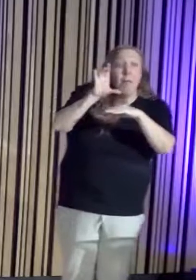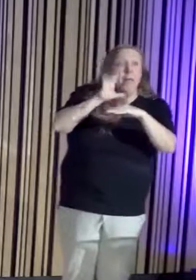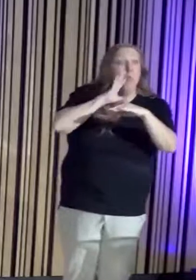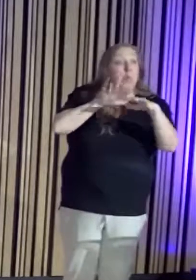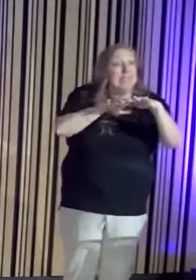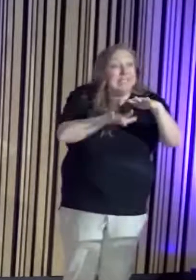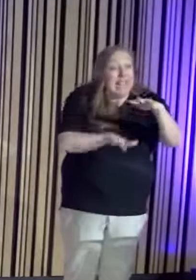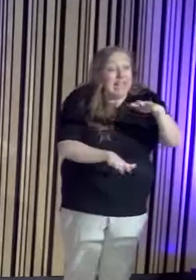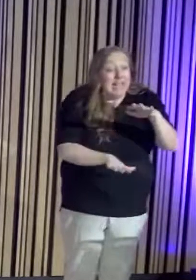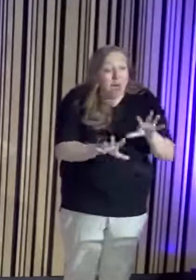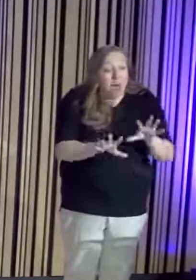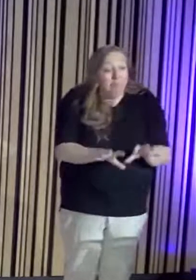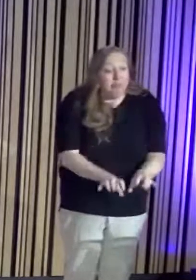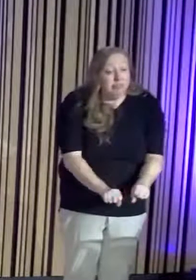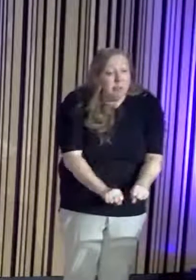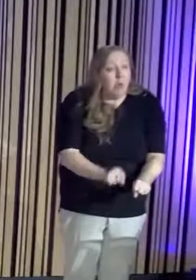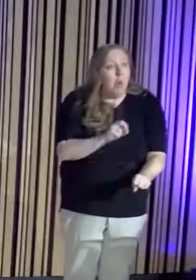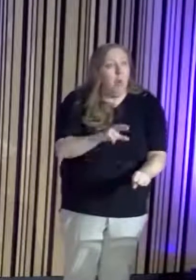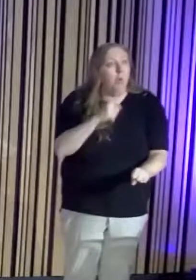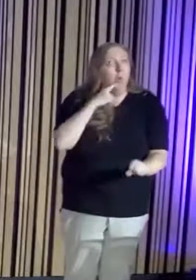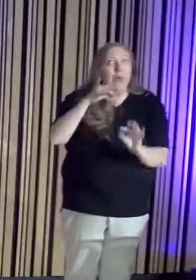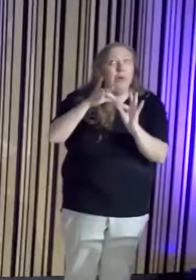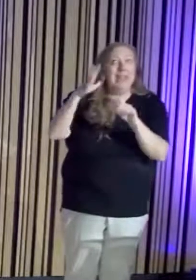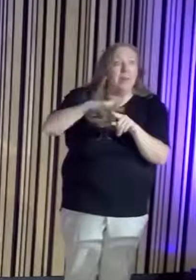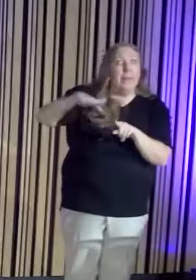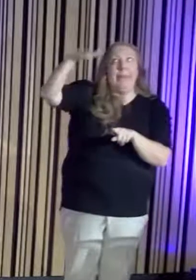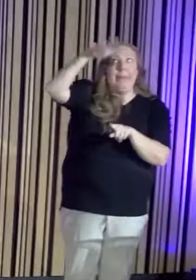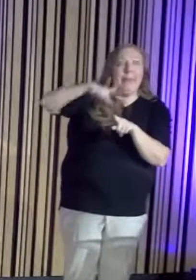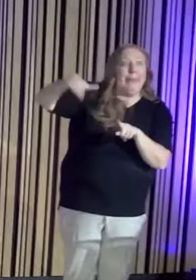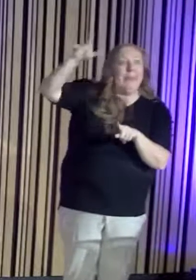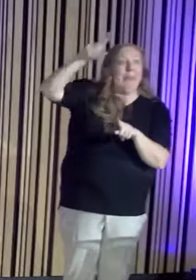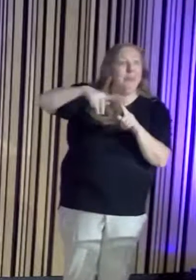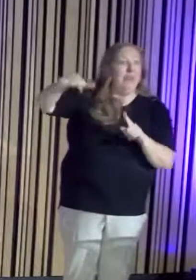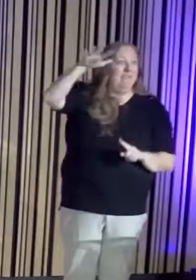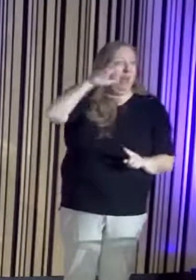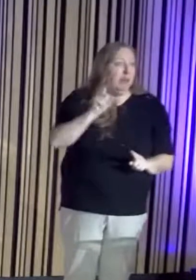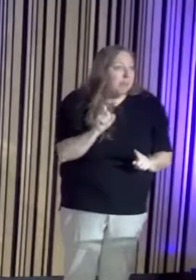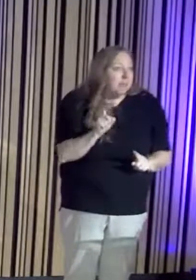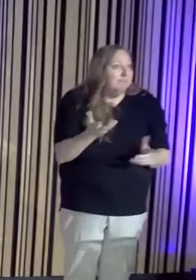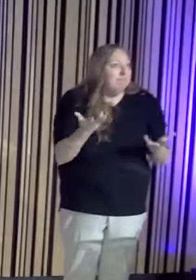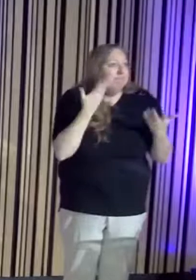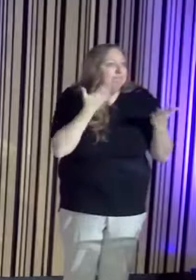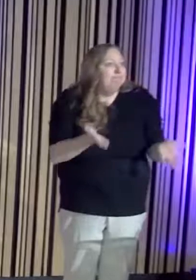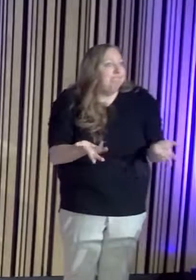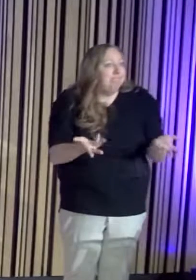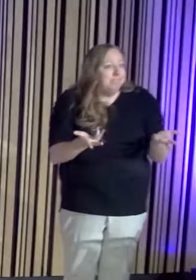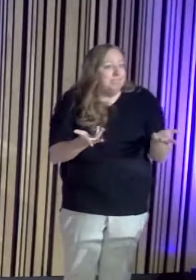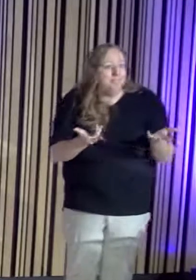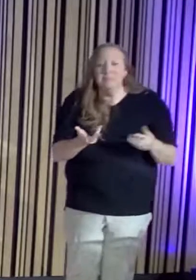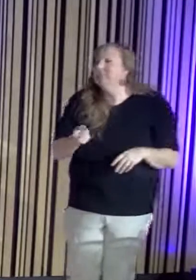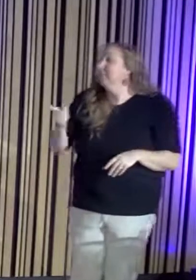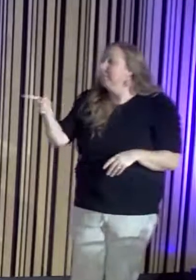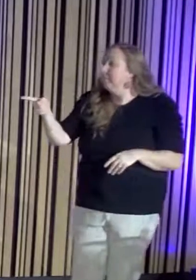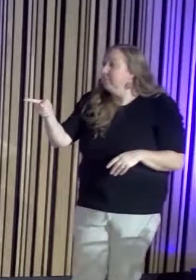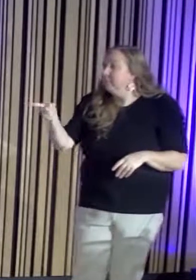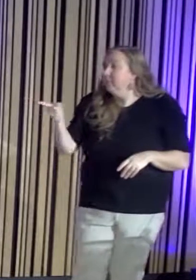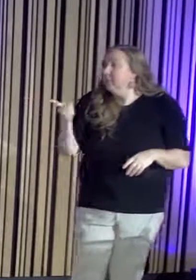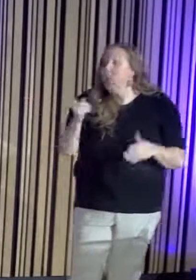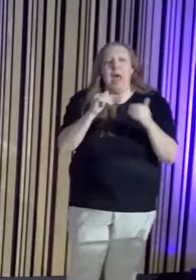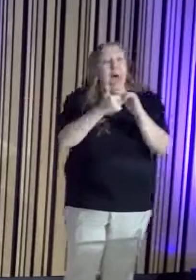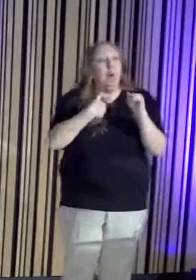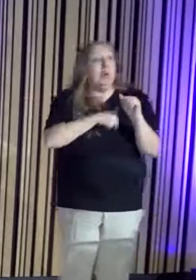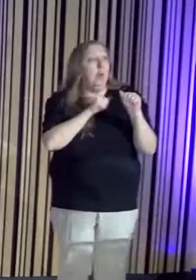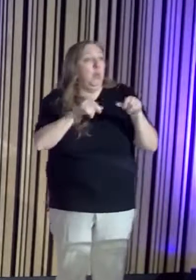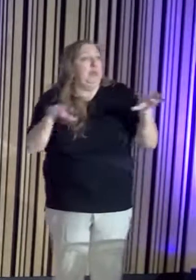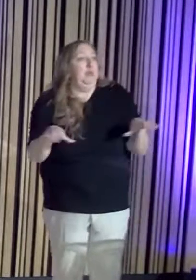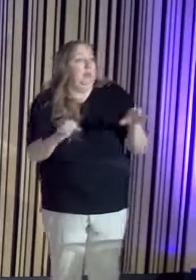lot discussed today about how can we encourage this ocean to store more carbon dioxide? How can we help nature to do